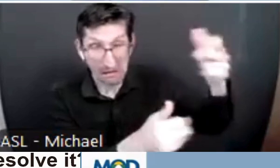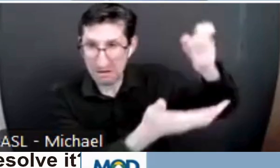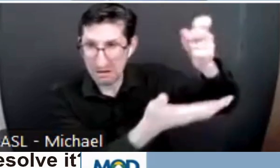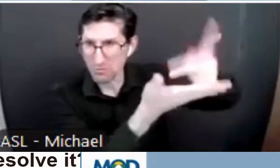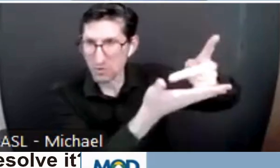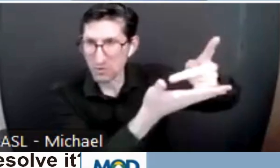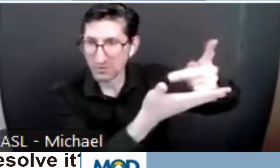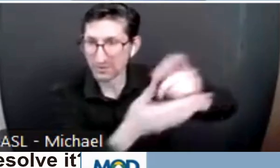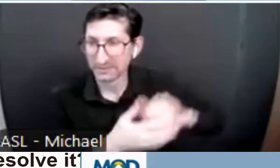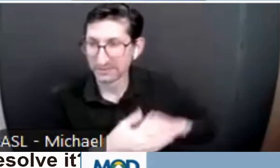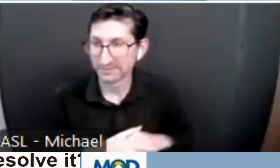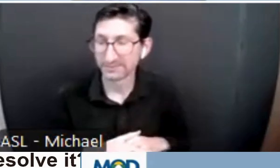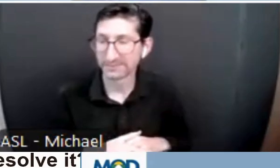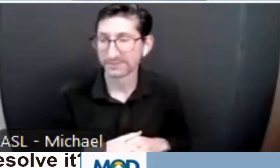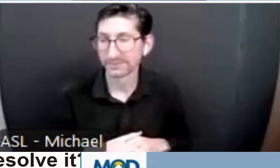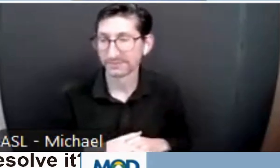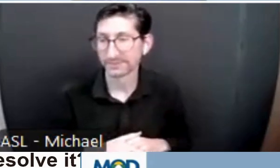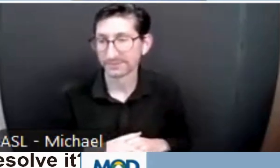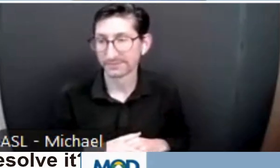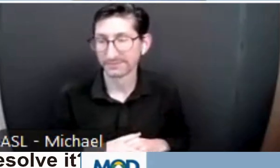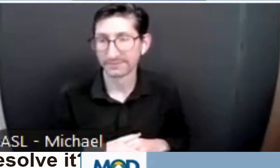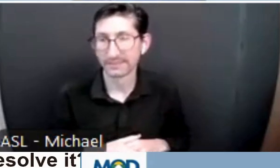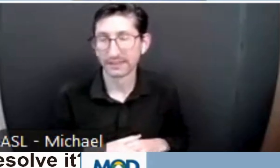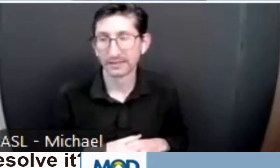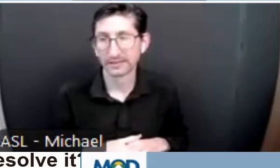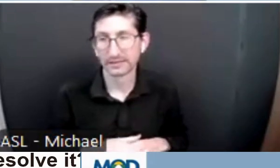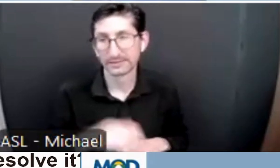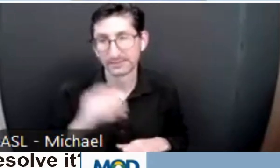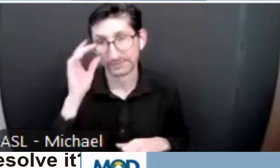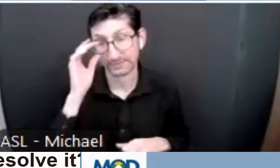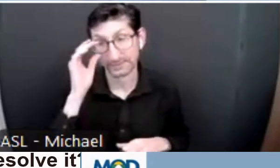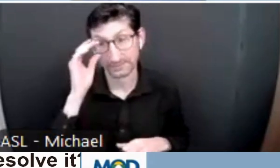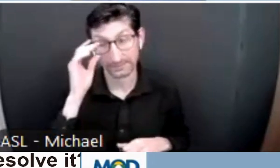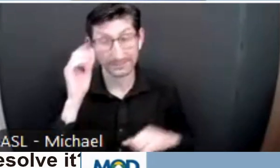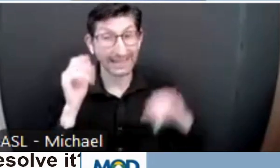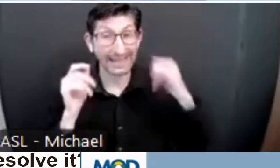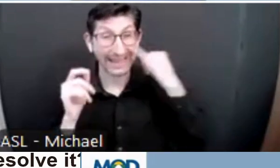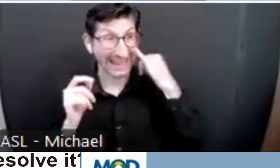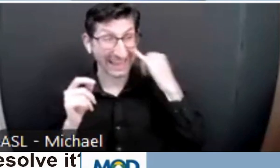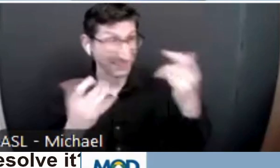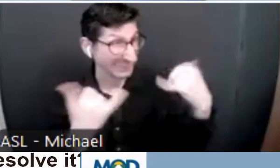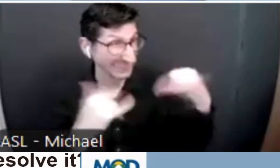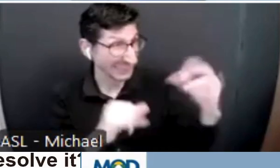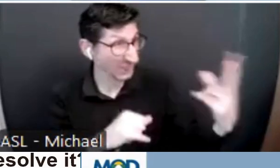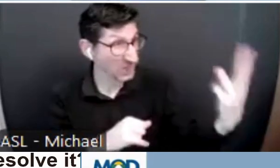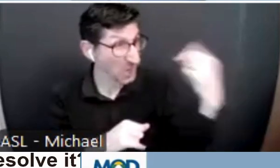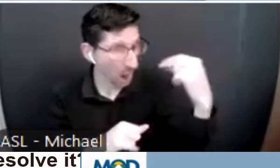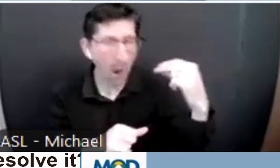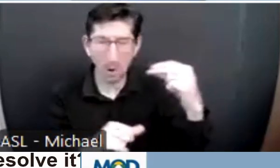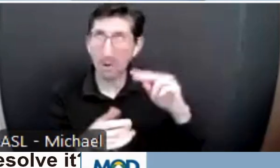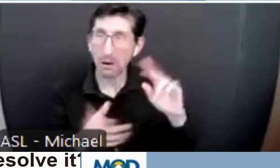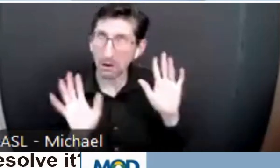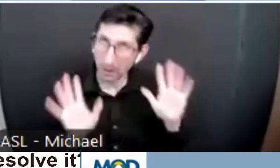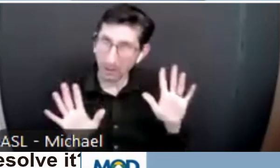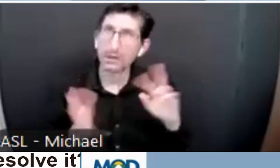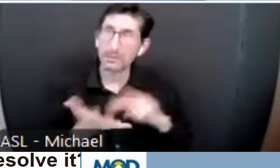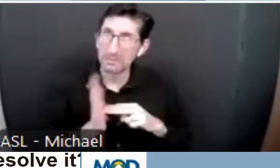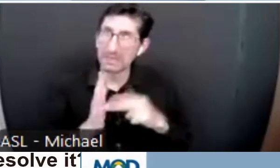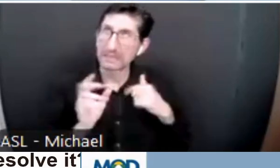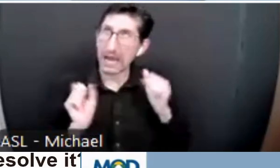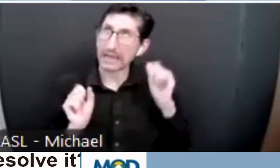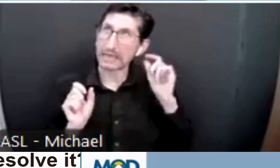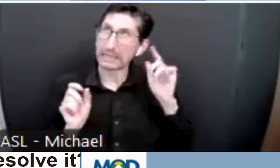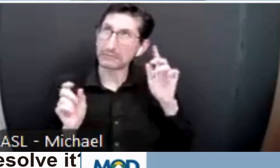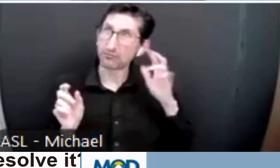at least you're in a place where you've clarified all the facts. You're sure that you have, because you've gone back and forth